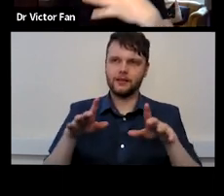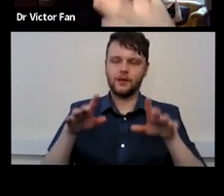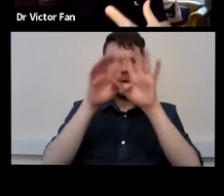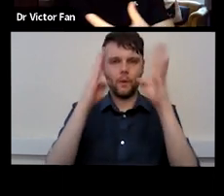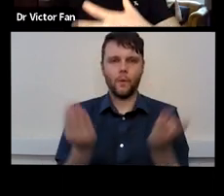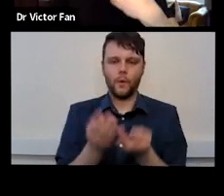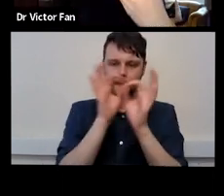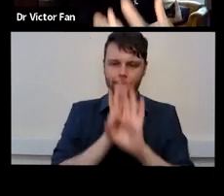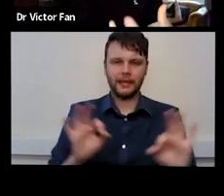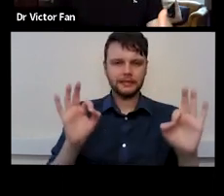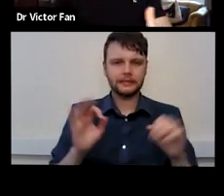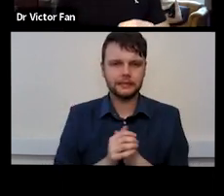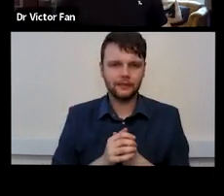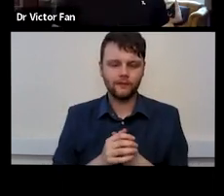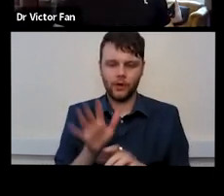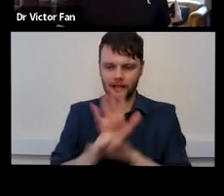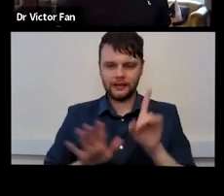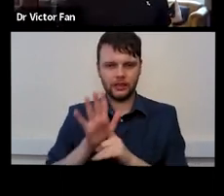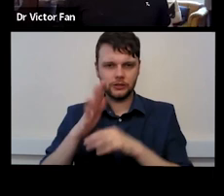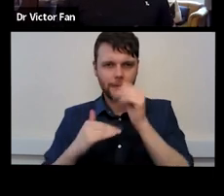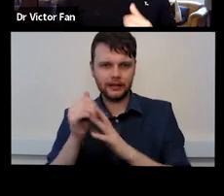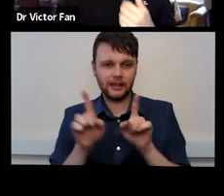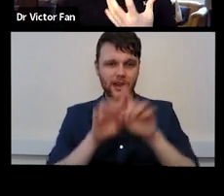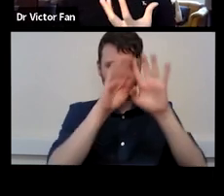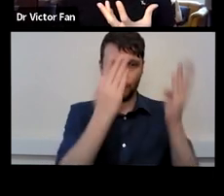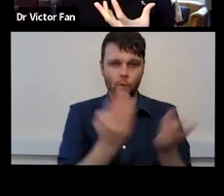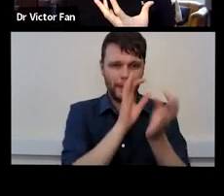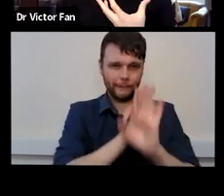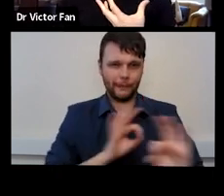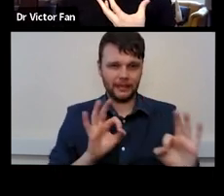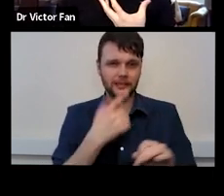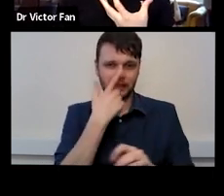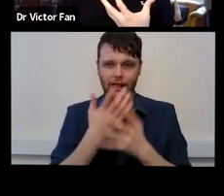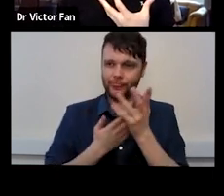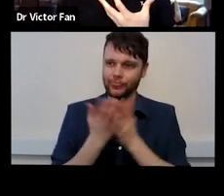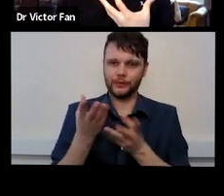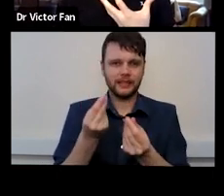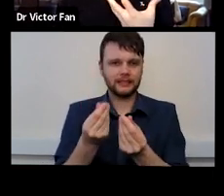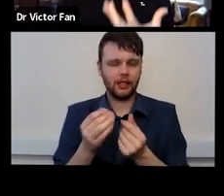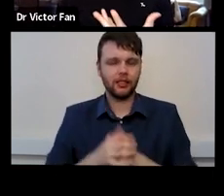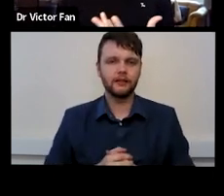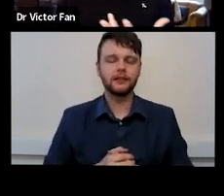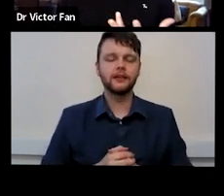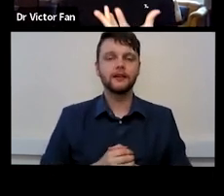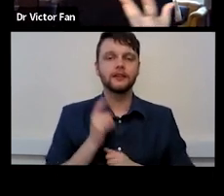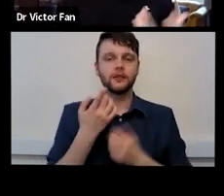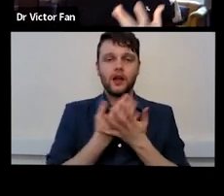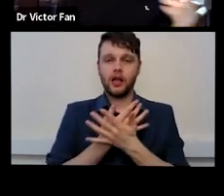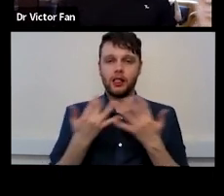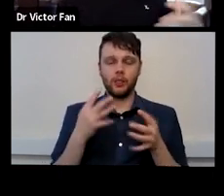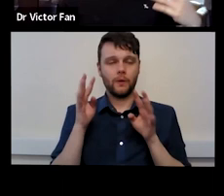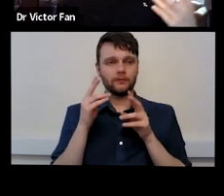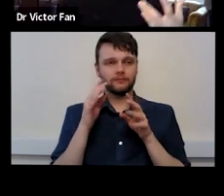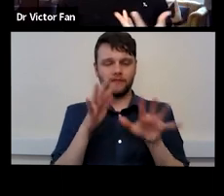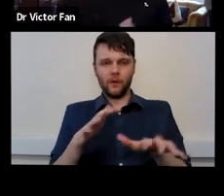ideas of nation building and also world peace. So this is almost like something that a lot of audience may look at